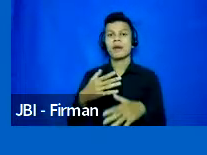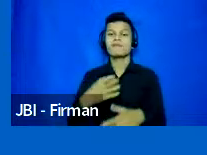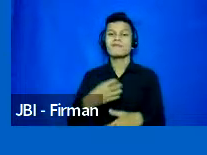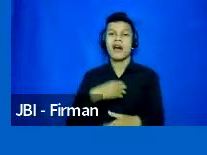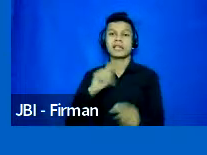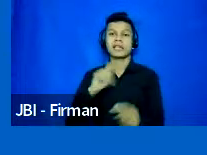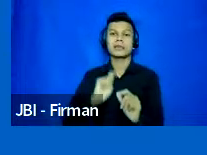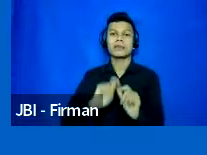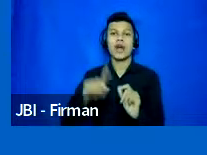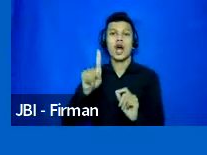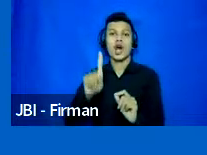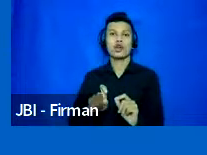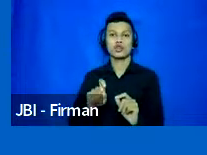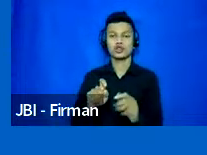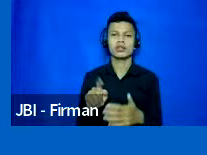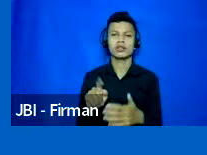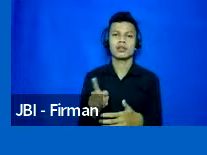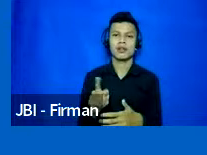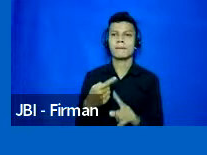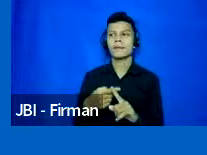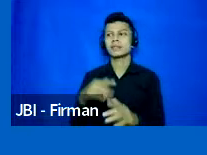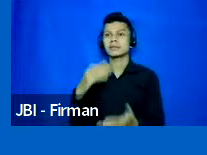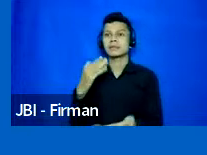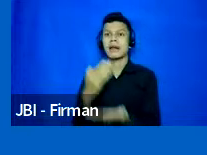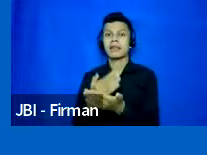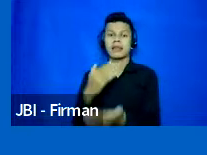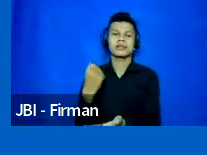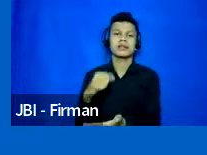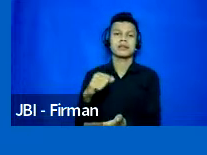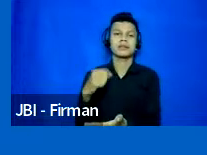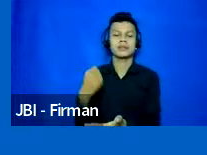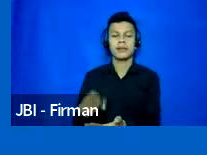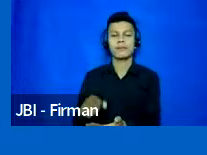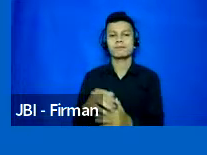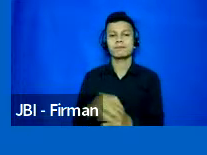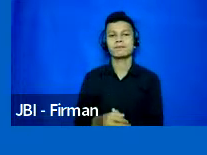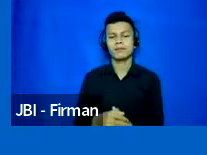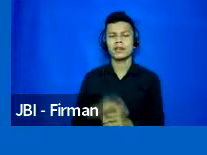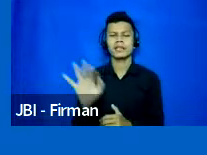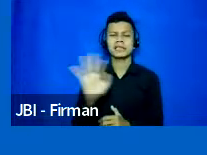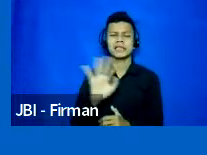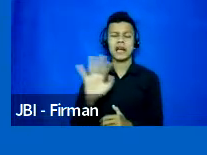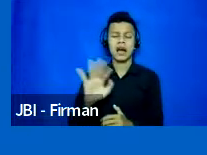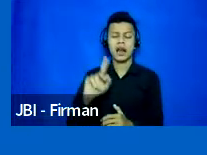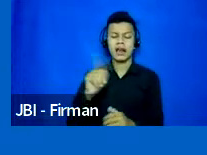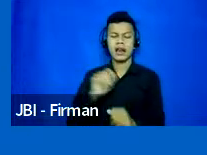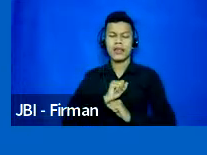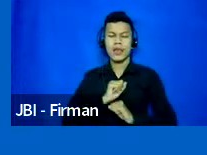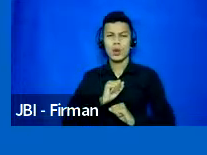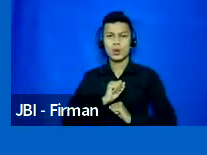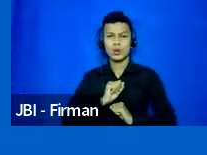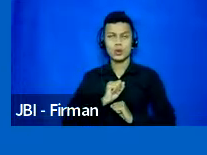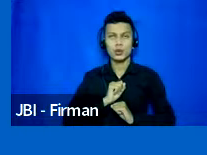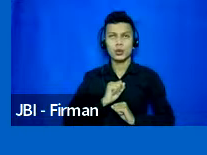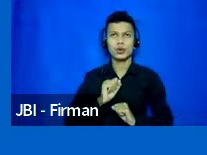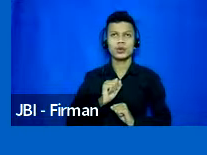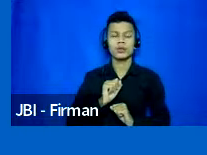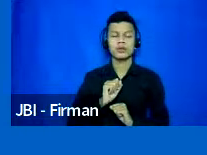And no one should fear for any reprisal for the content that they contribute online.